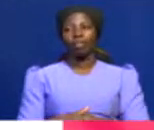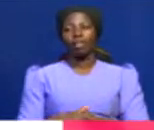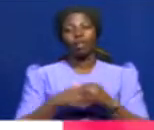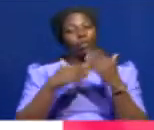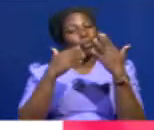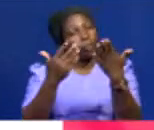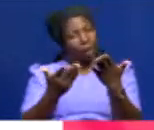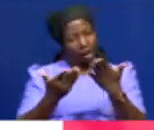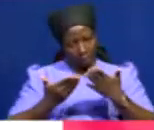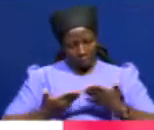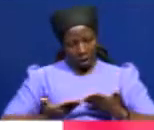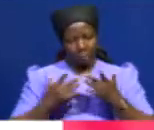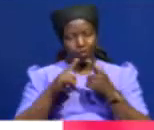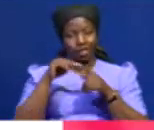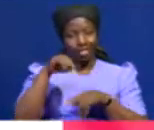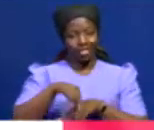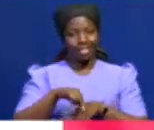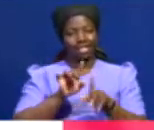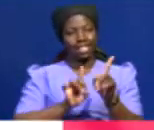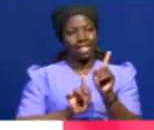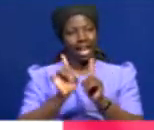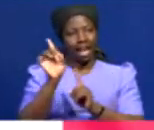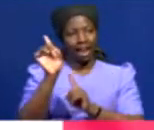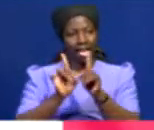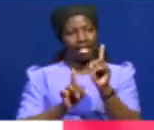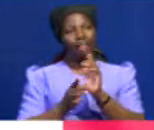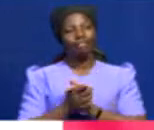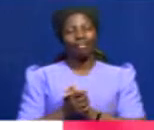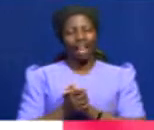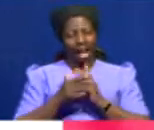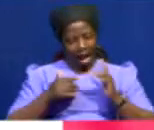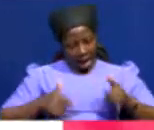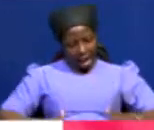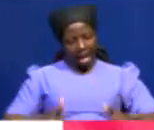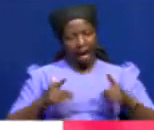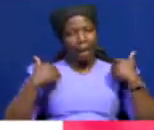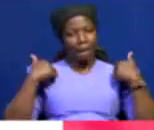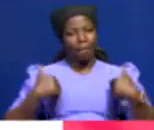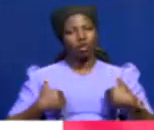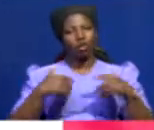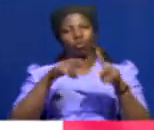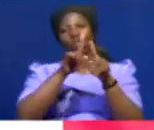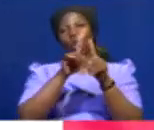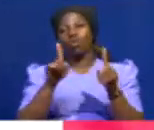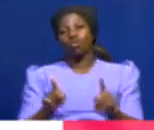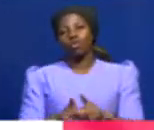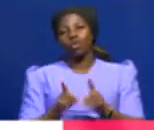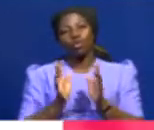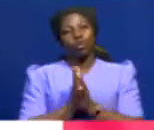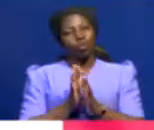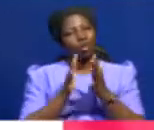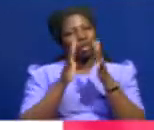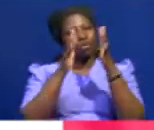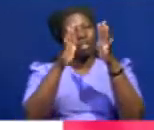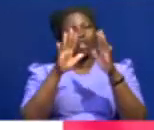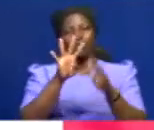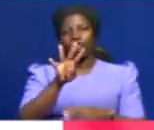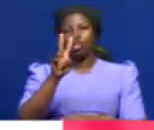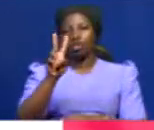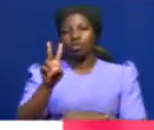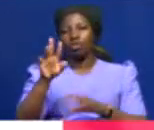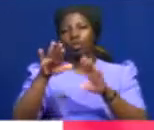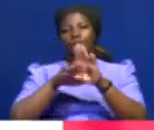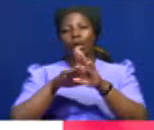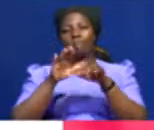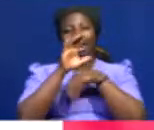Welcome to this journey. Allow me to also congratulate the 42 member states